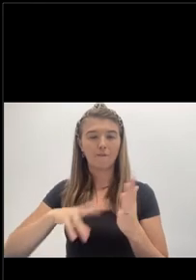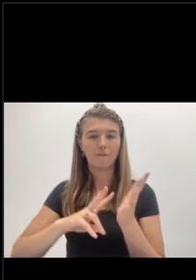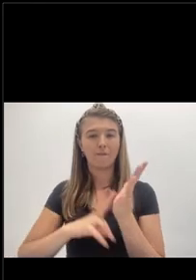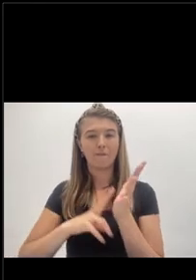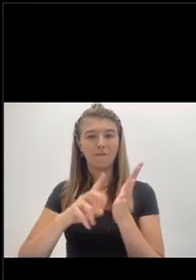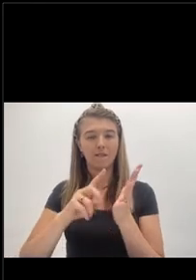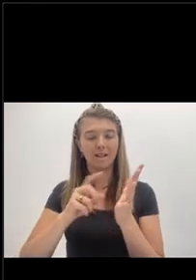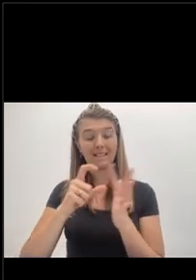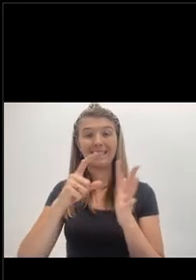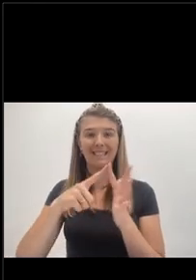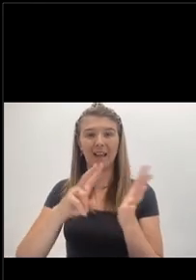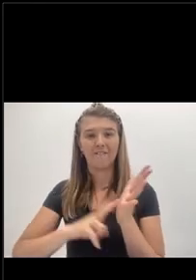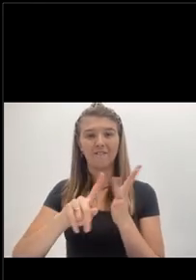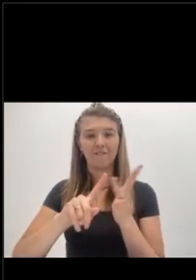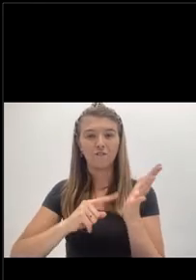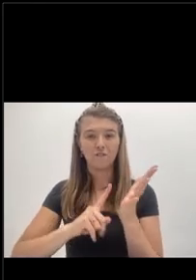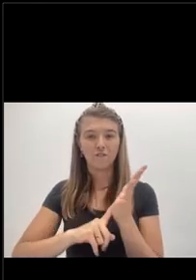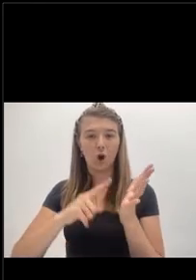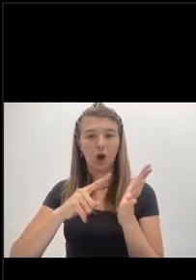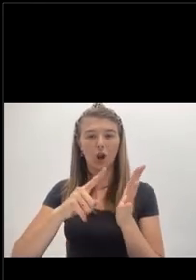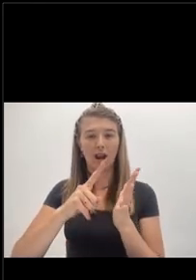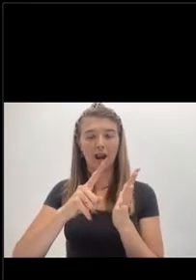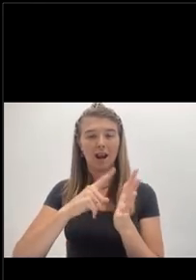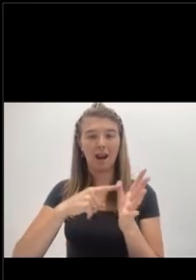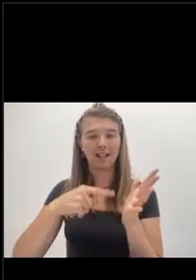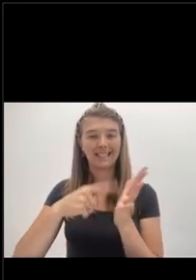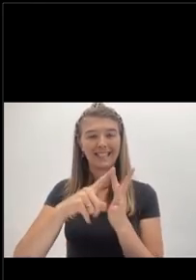molecules stay in the resin, which would of course